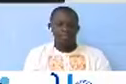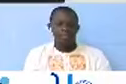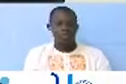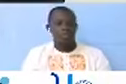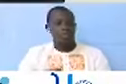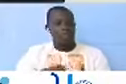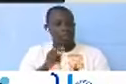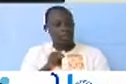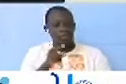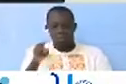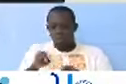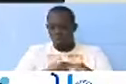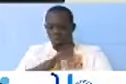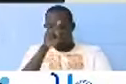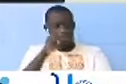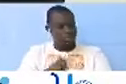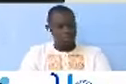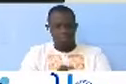long time.